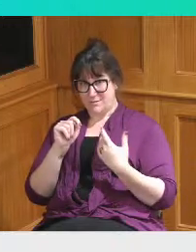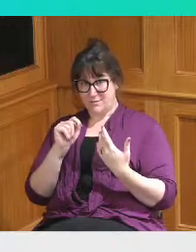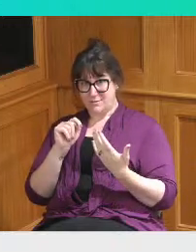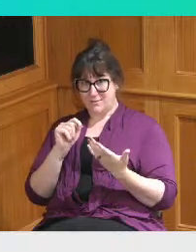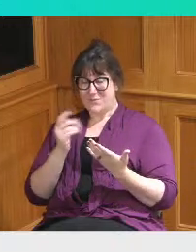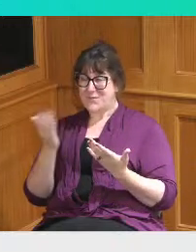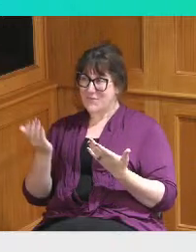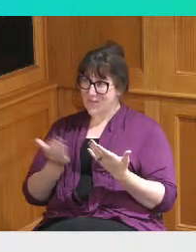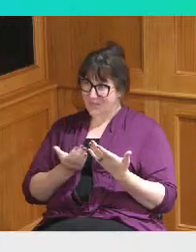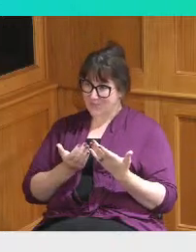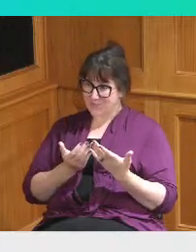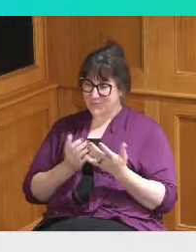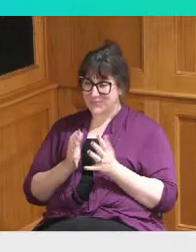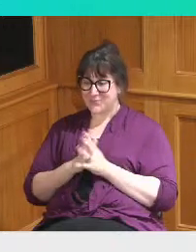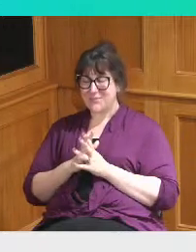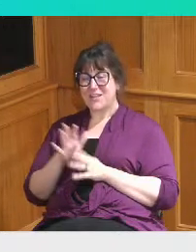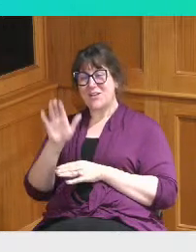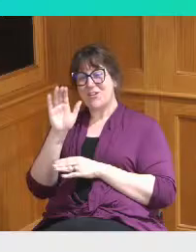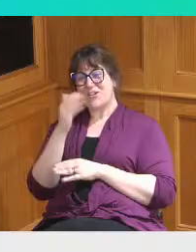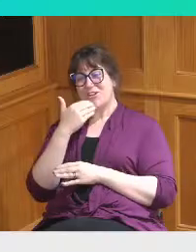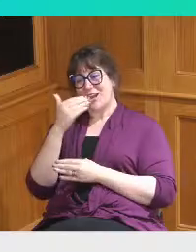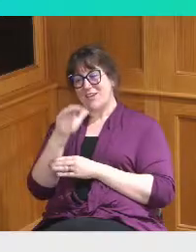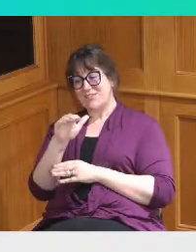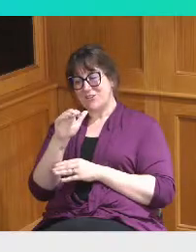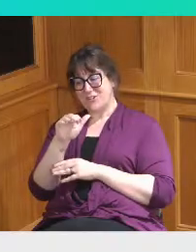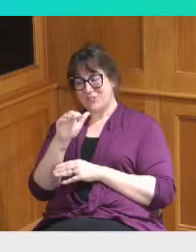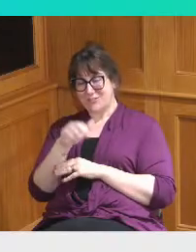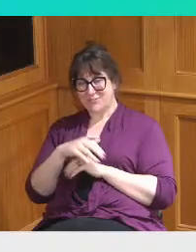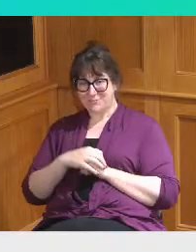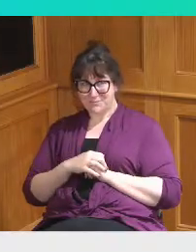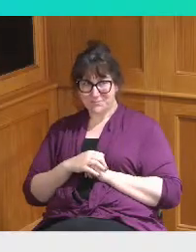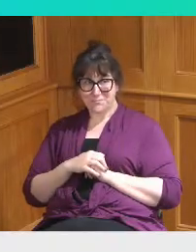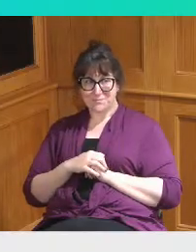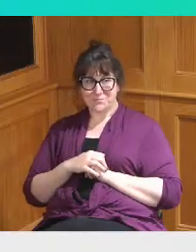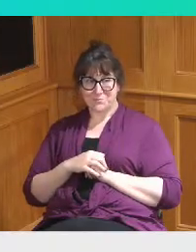Welcome. Good afternoon, Commissioners.